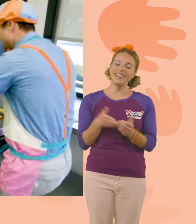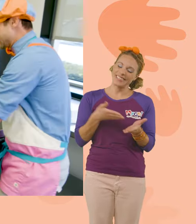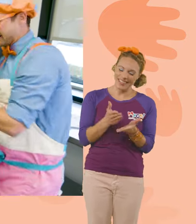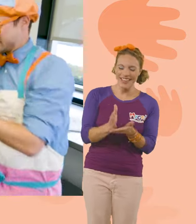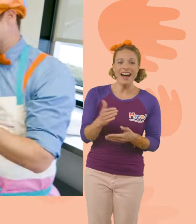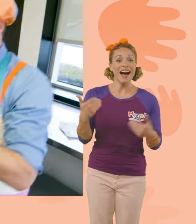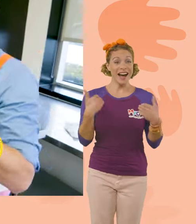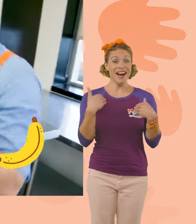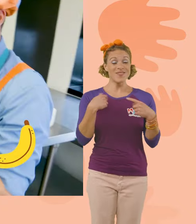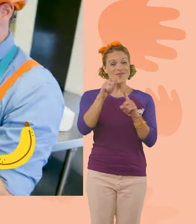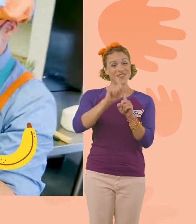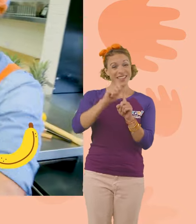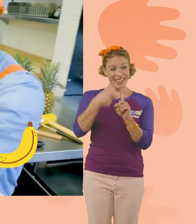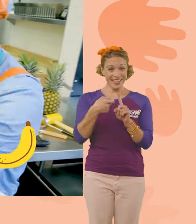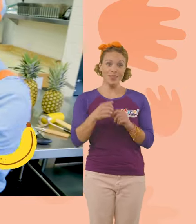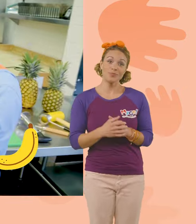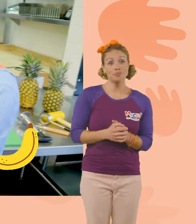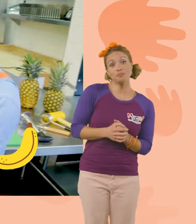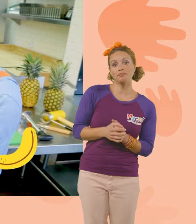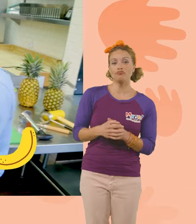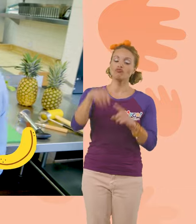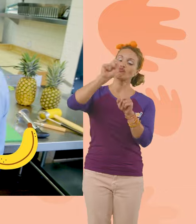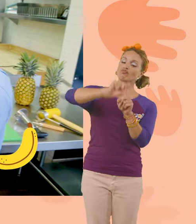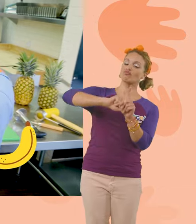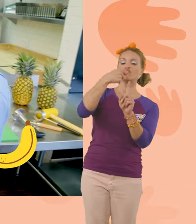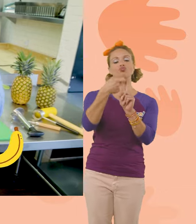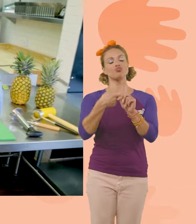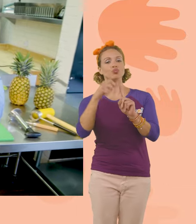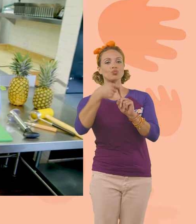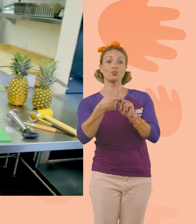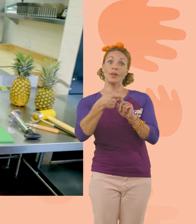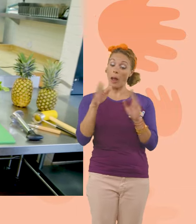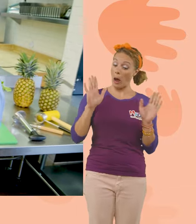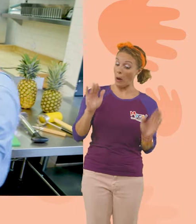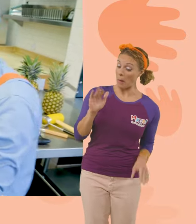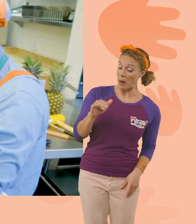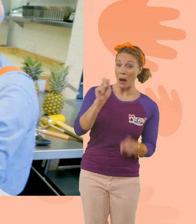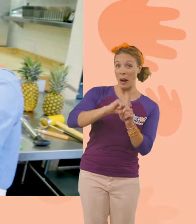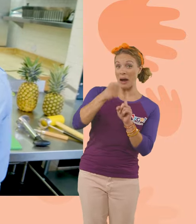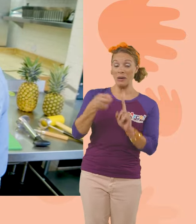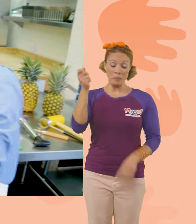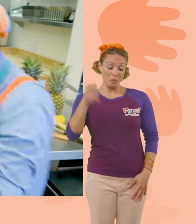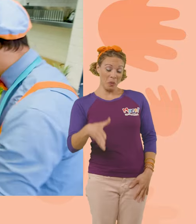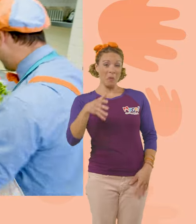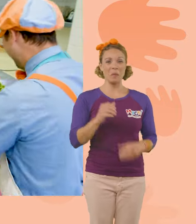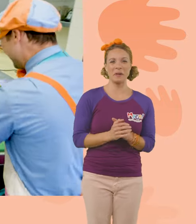All right, we have some bananas. Open those up. Here we go, bye-bye banana.